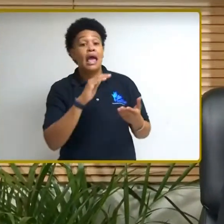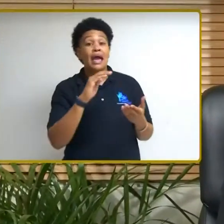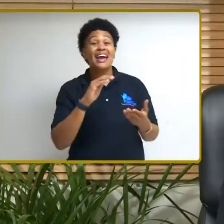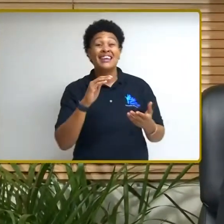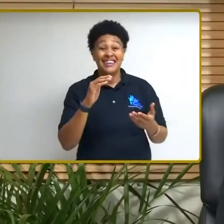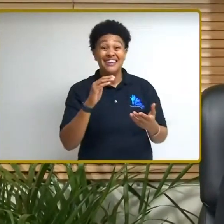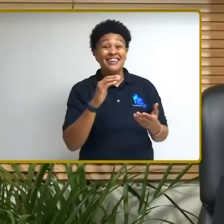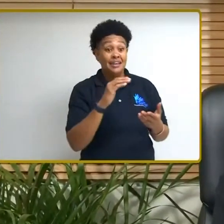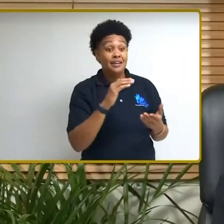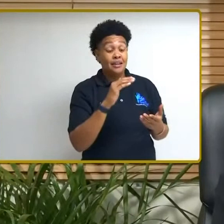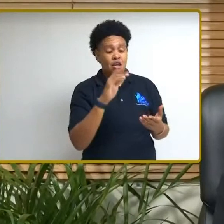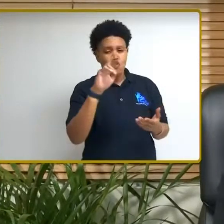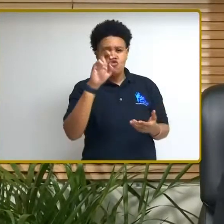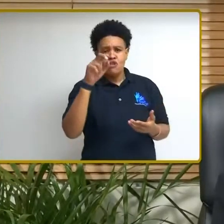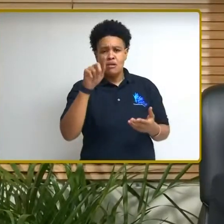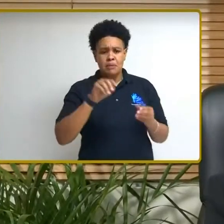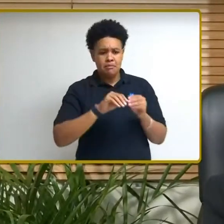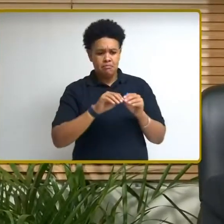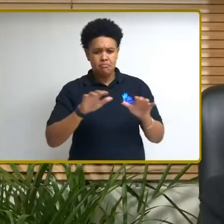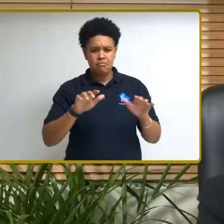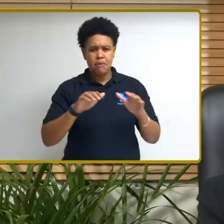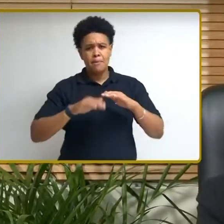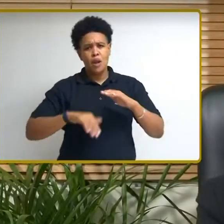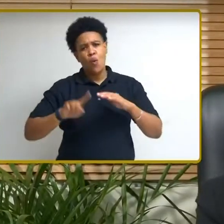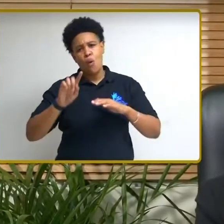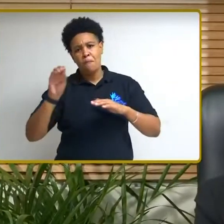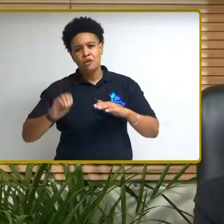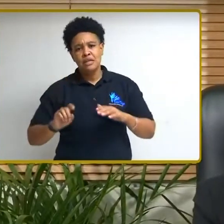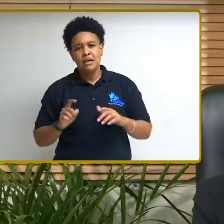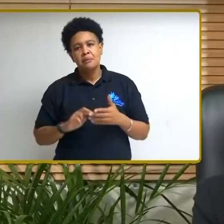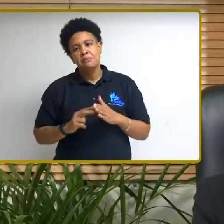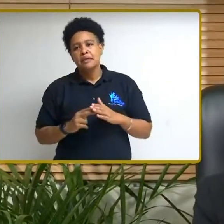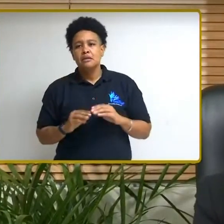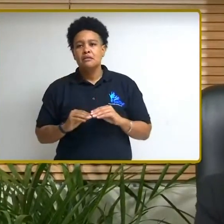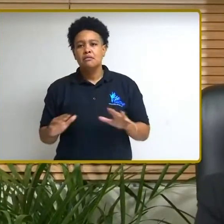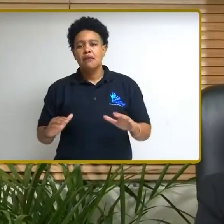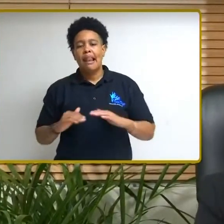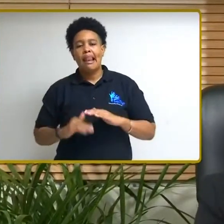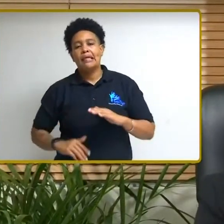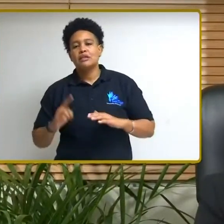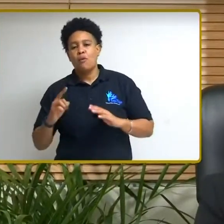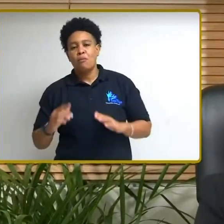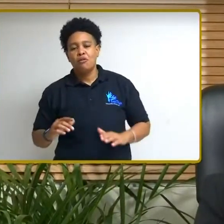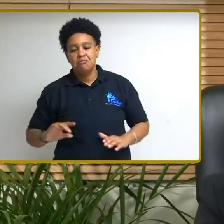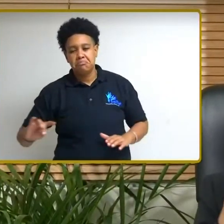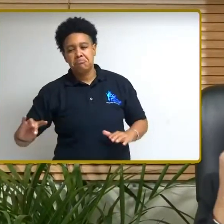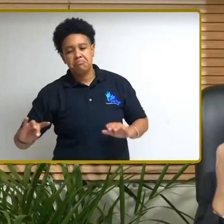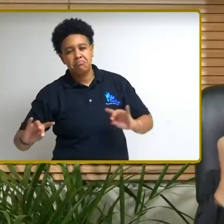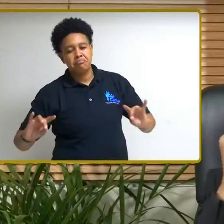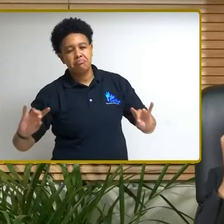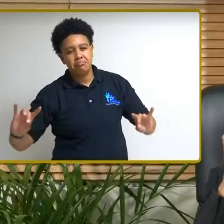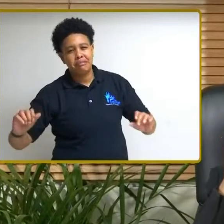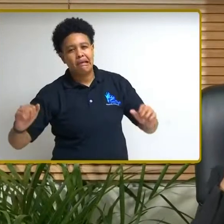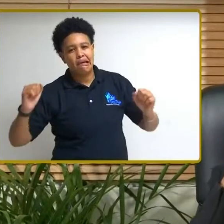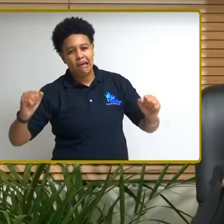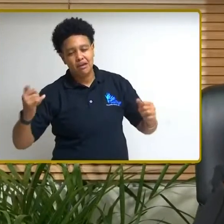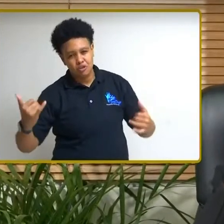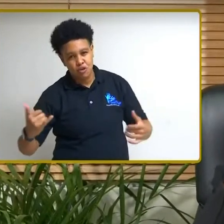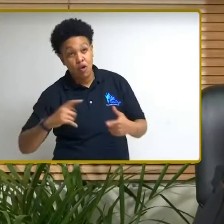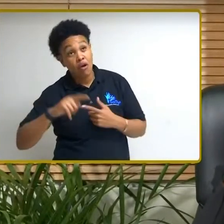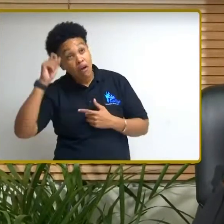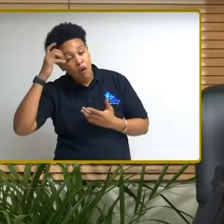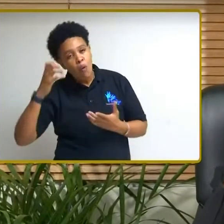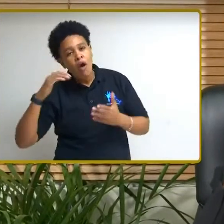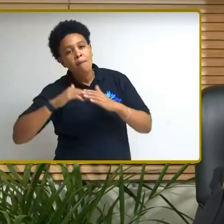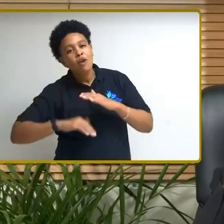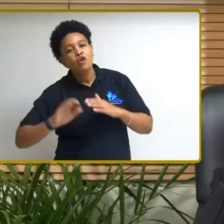rate below 1%, and also the important note that our vulnerable groups, majority